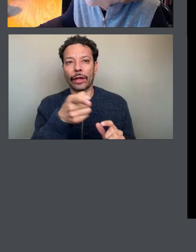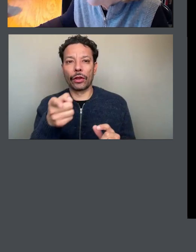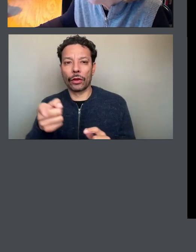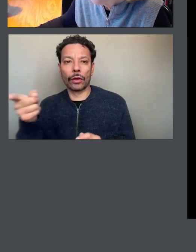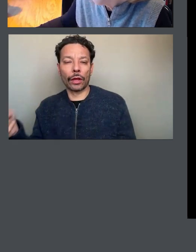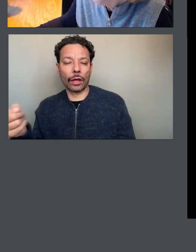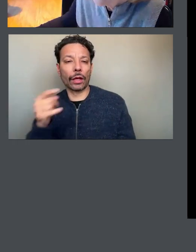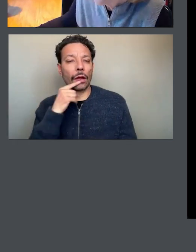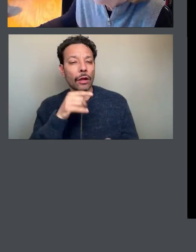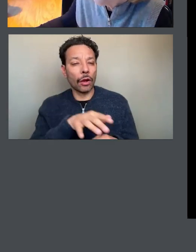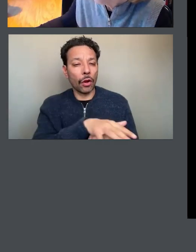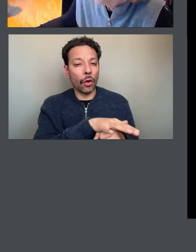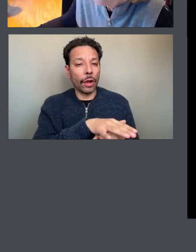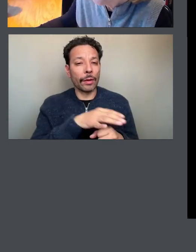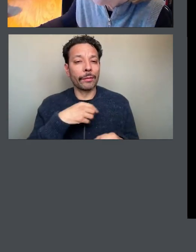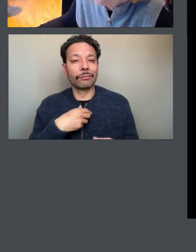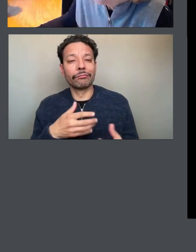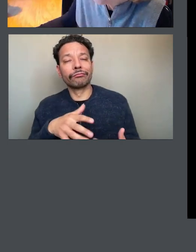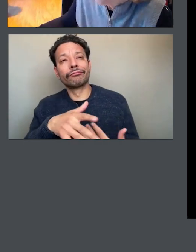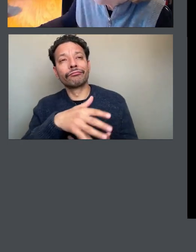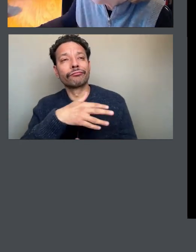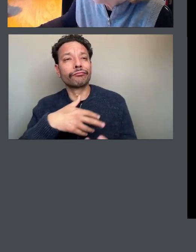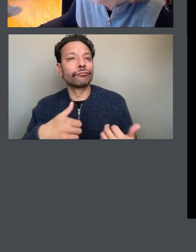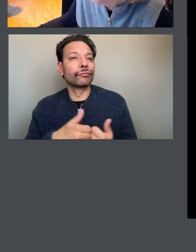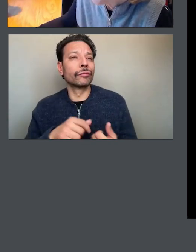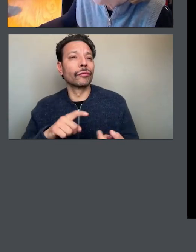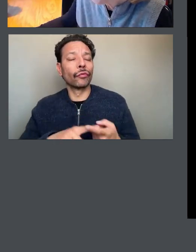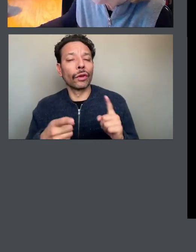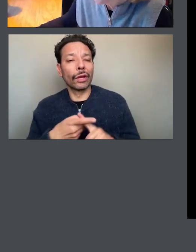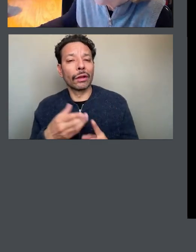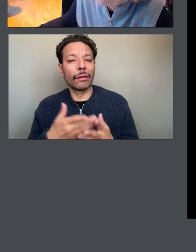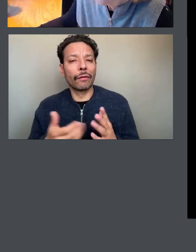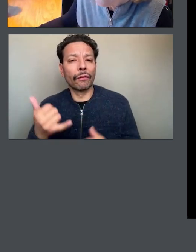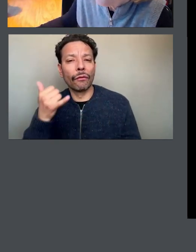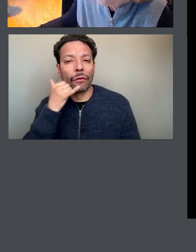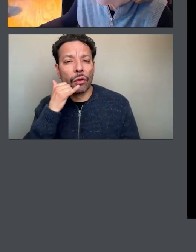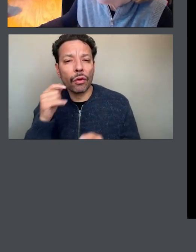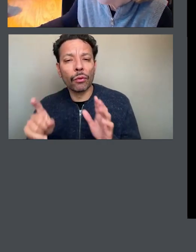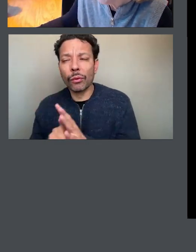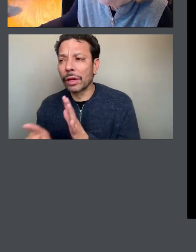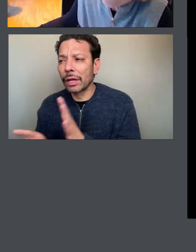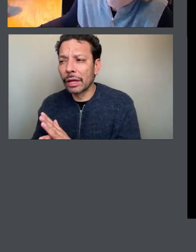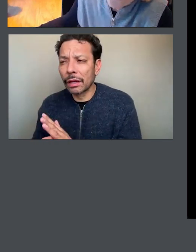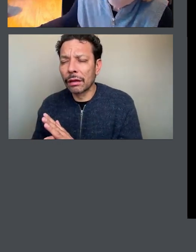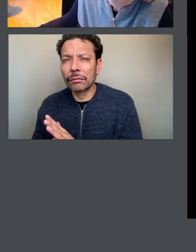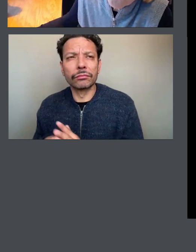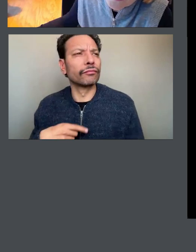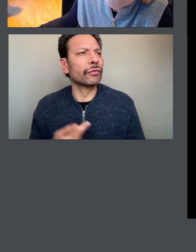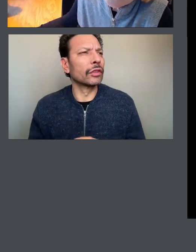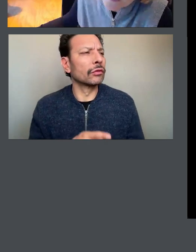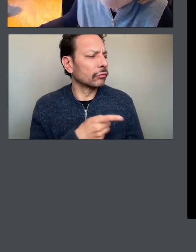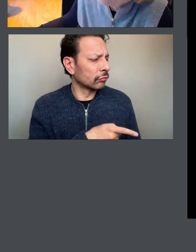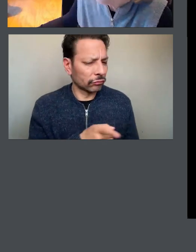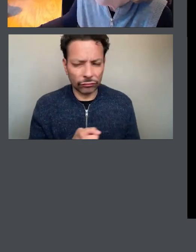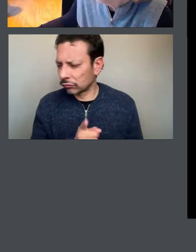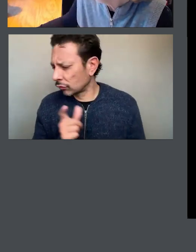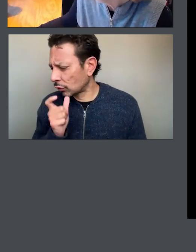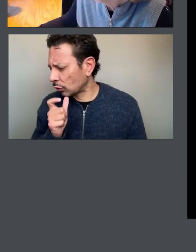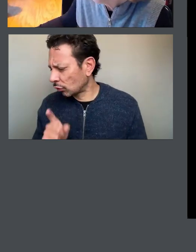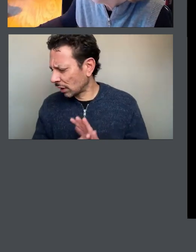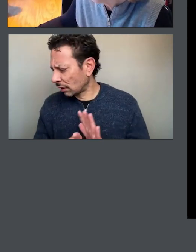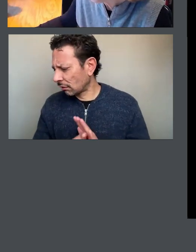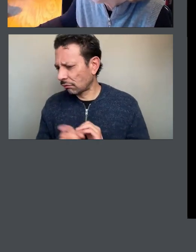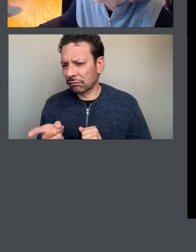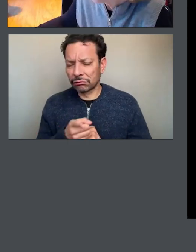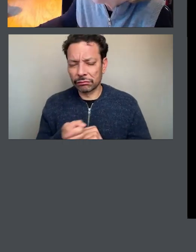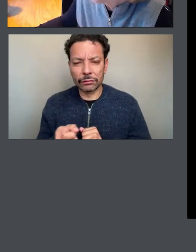localize, I am hanging out with my friends. Someone's phone starts to ring and I want to figure out where the ringing is coming from.